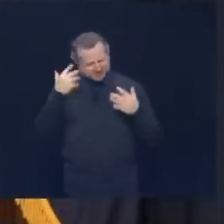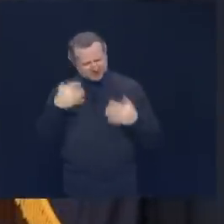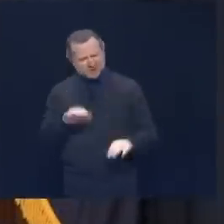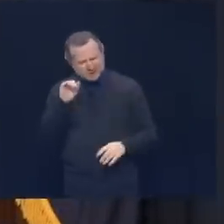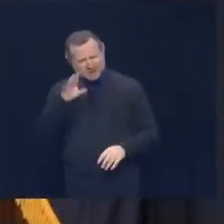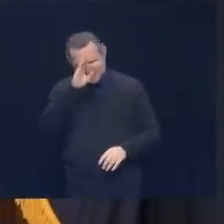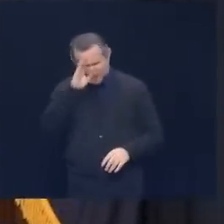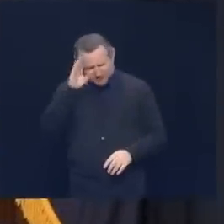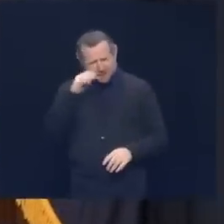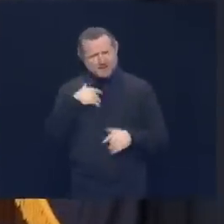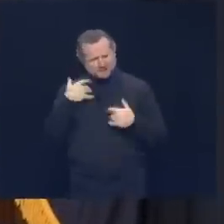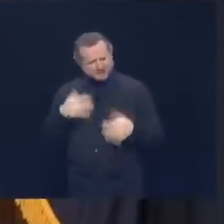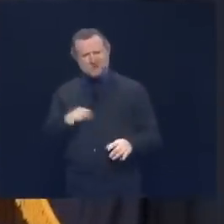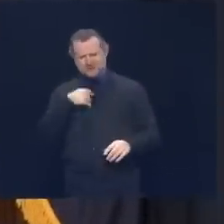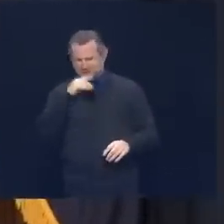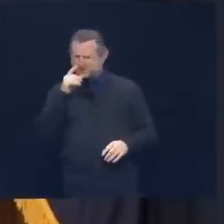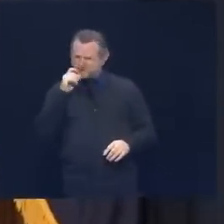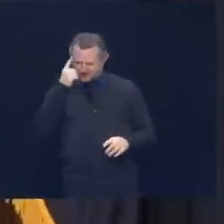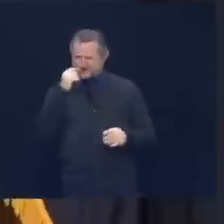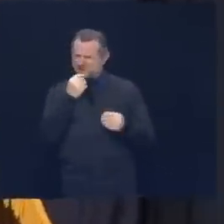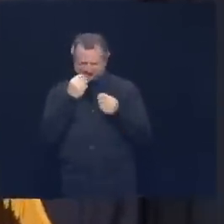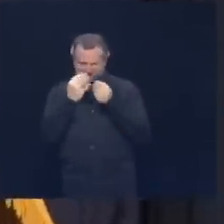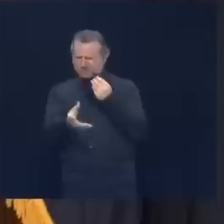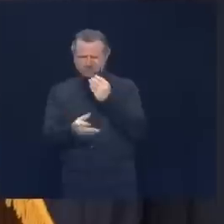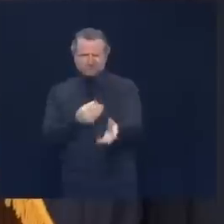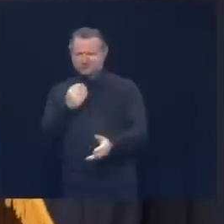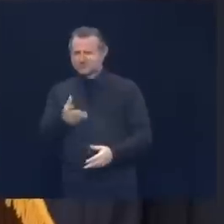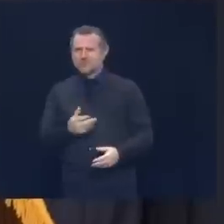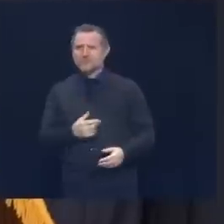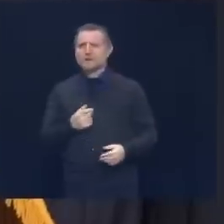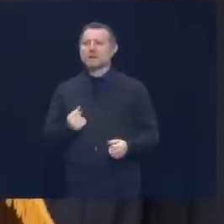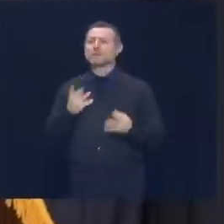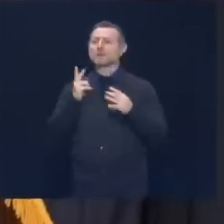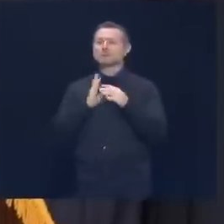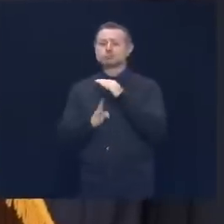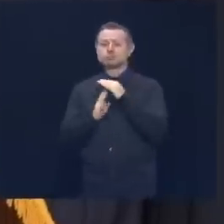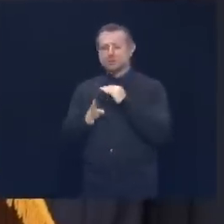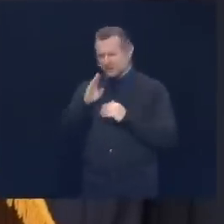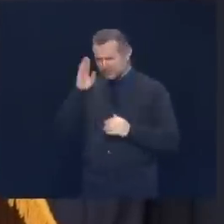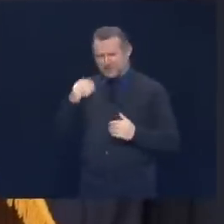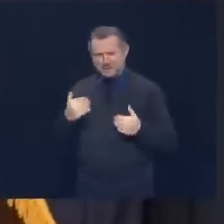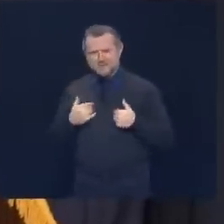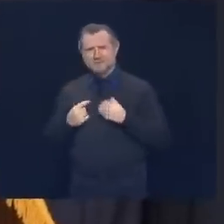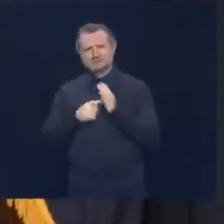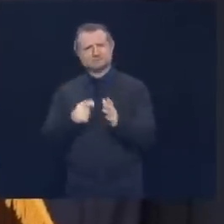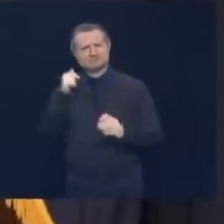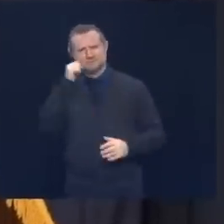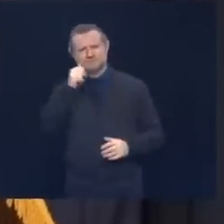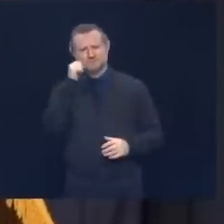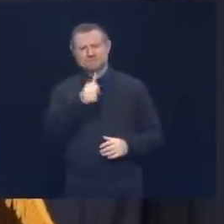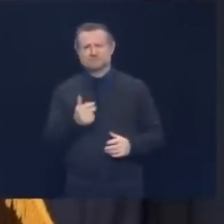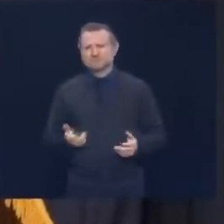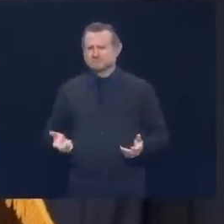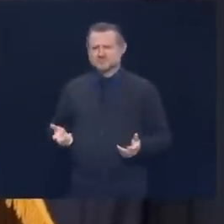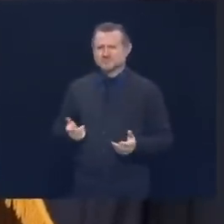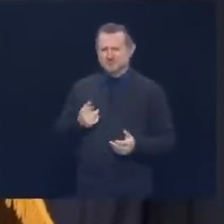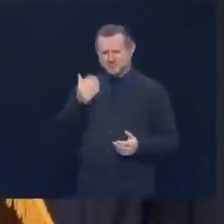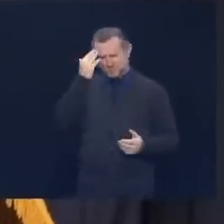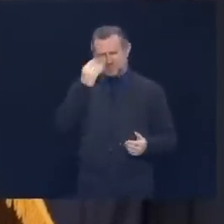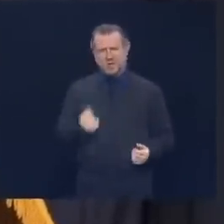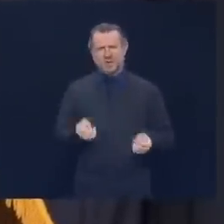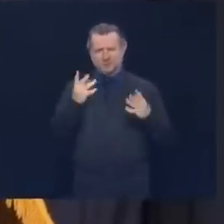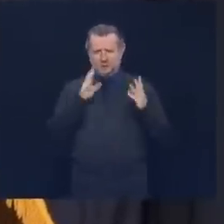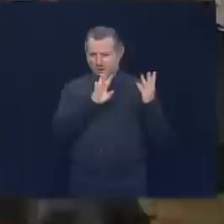hospitalizations is the clearest on what you want day-to-day metric is the hospitalizations. You know how many people are going into a